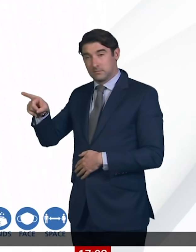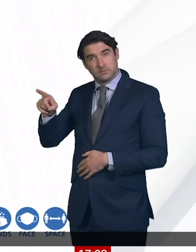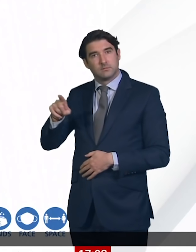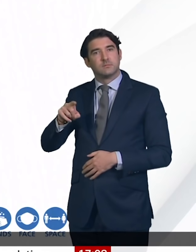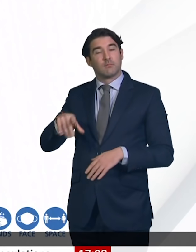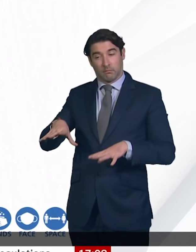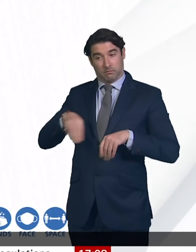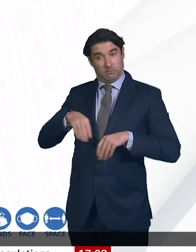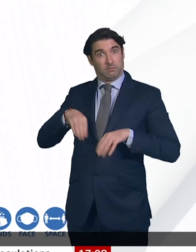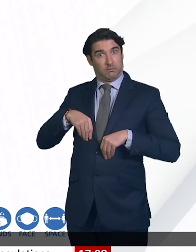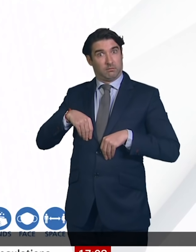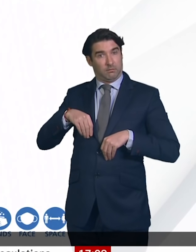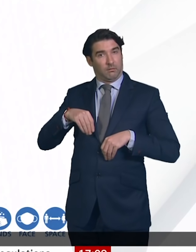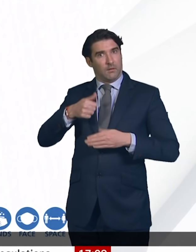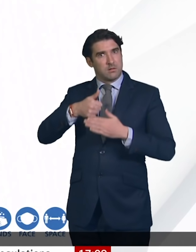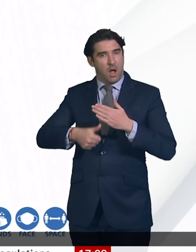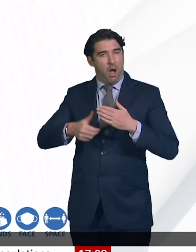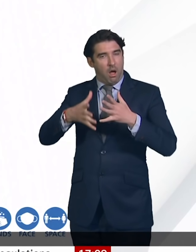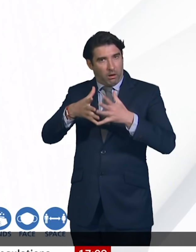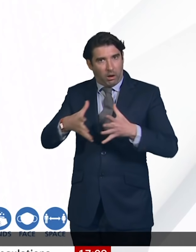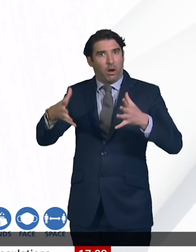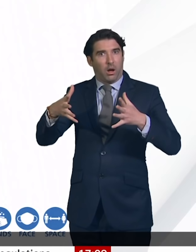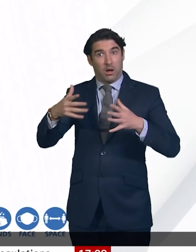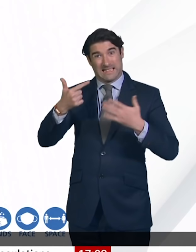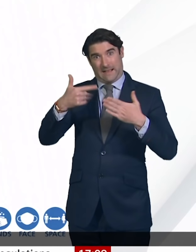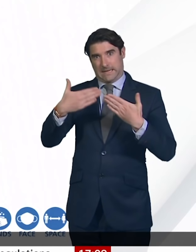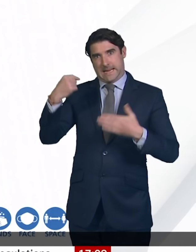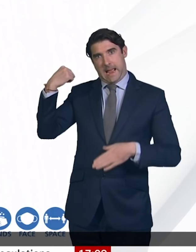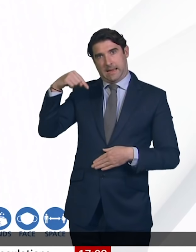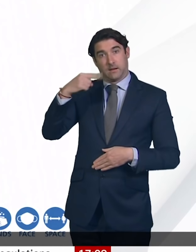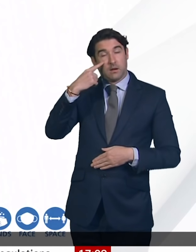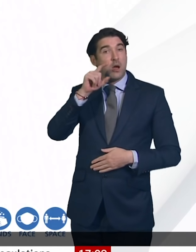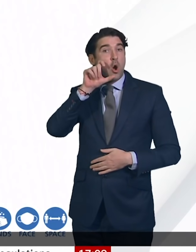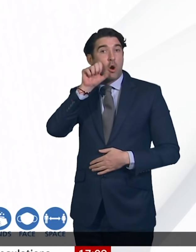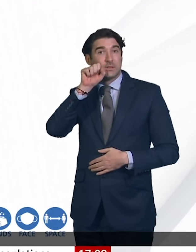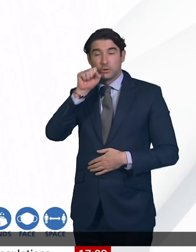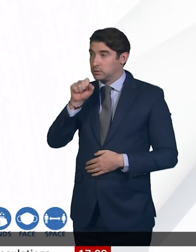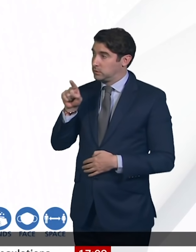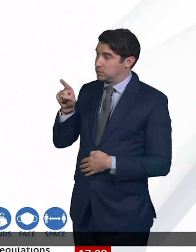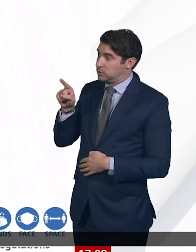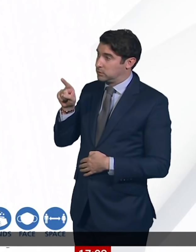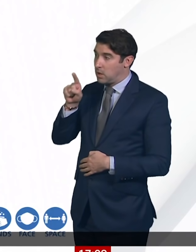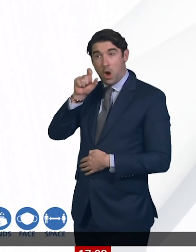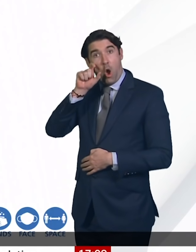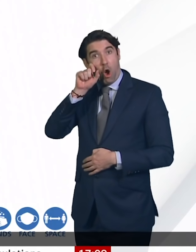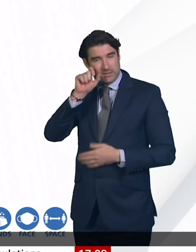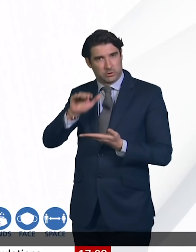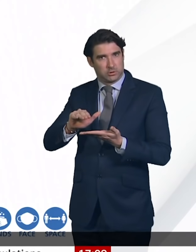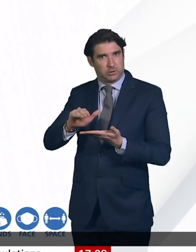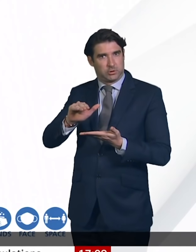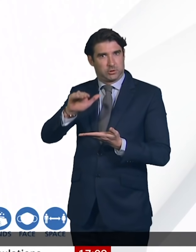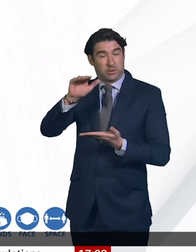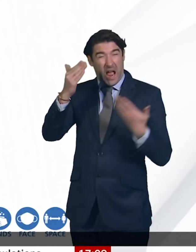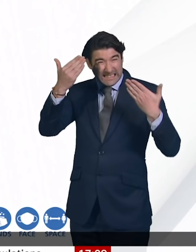last 7 days. Any colour in orange means it is increasing, and the darker the colour, the more rapid